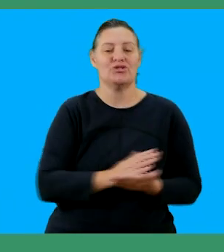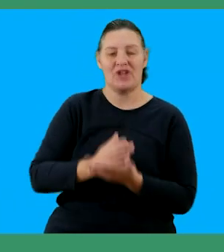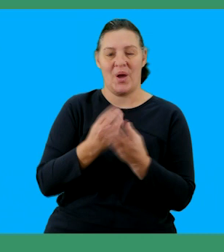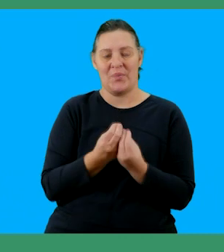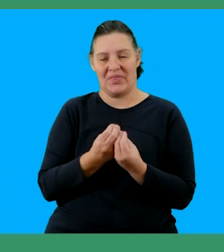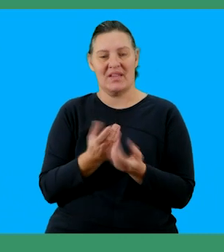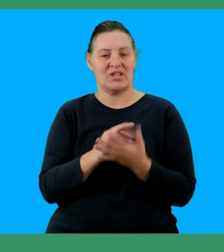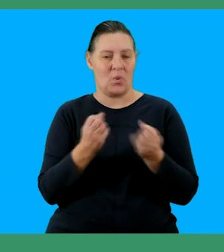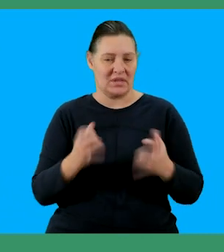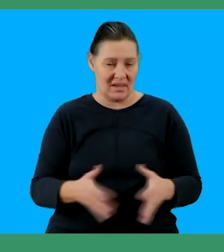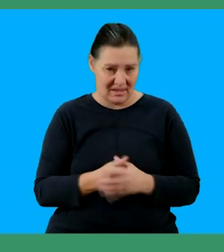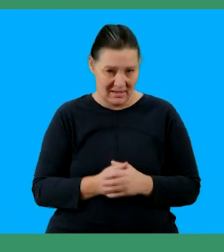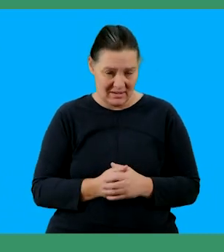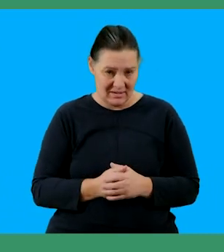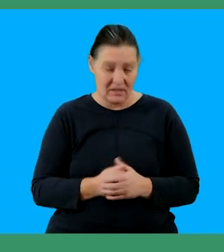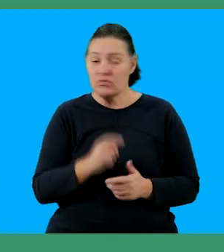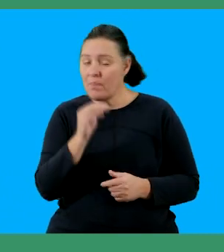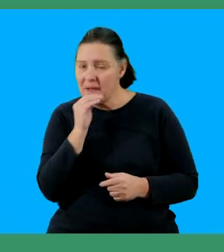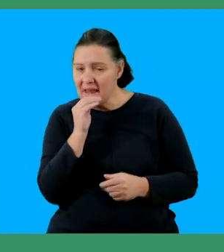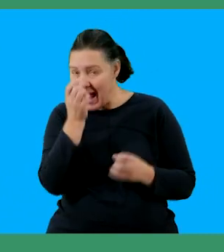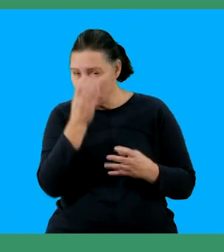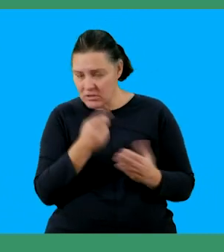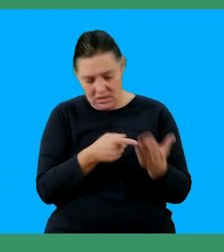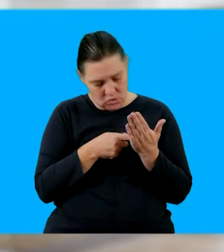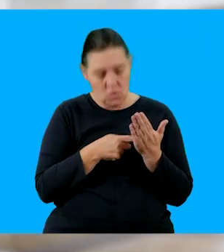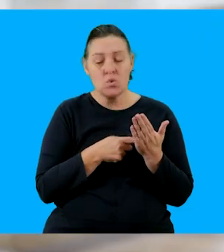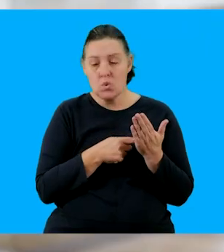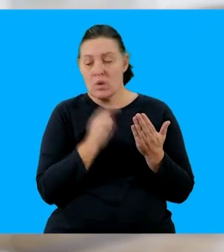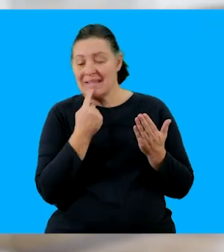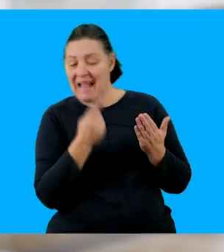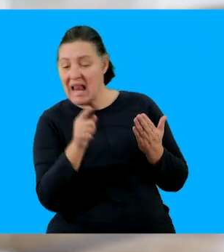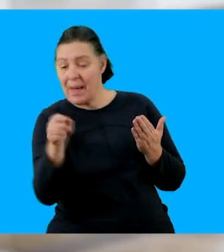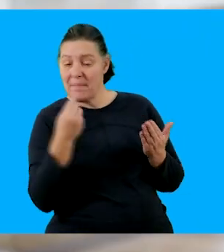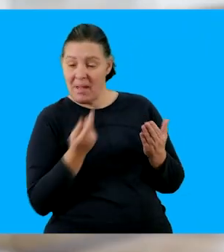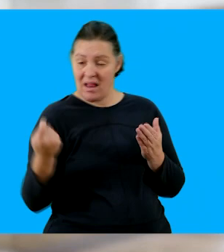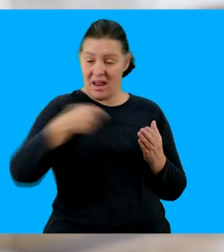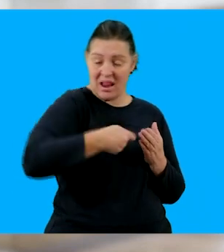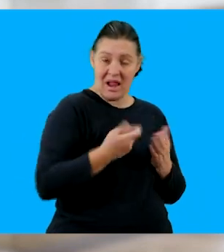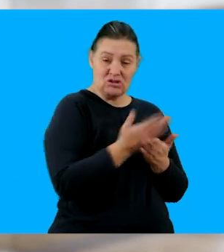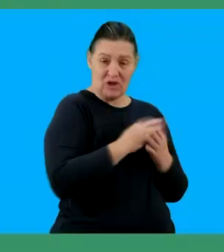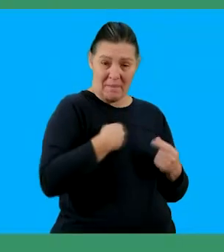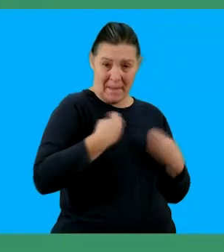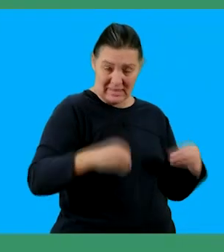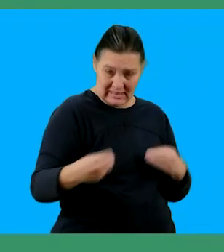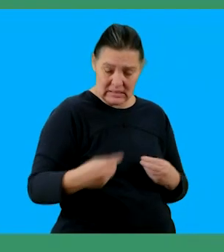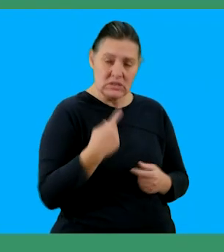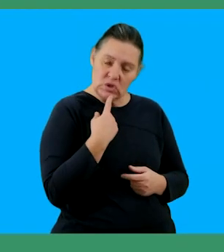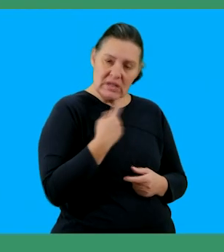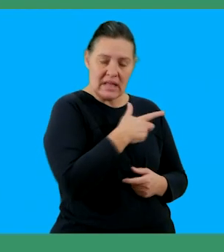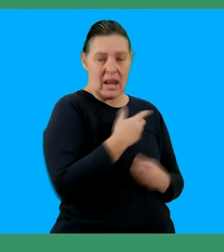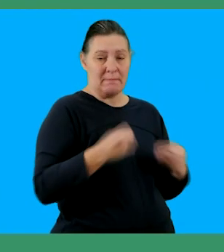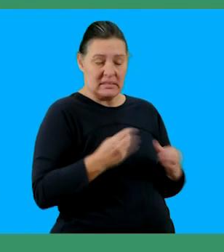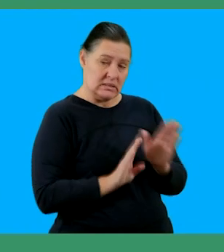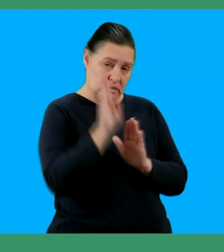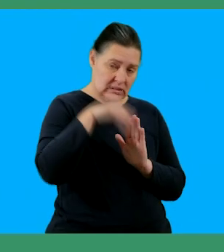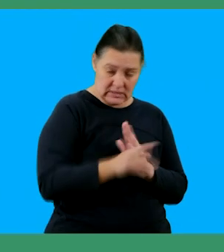be shared with stakeholders. So obviously when we present information, we can be able to share even the financial performance